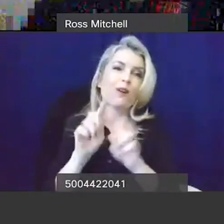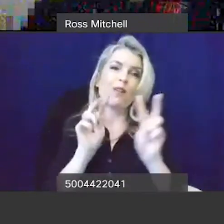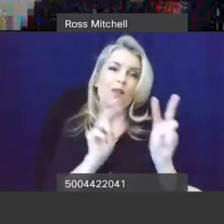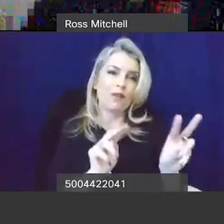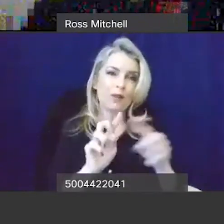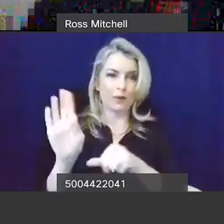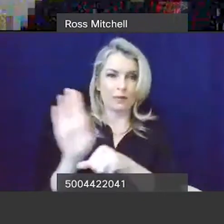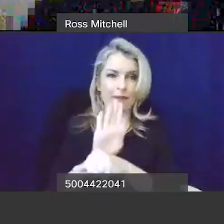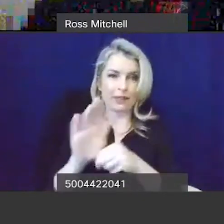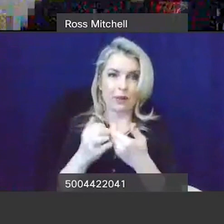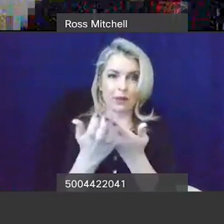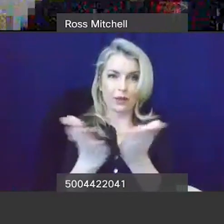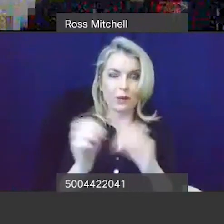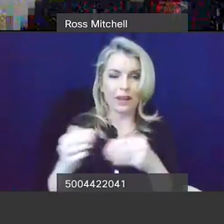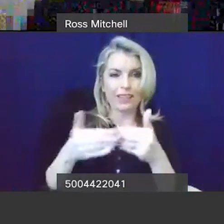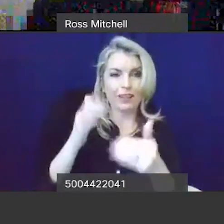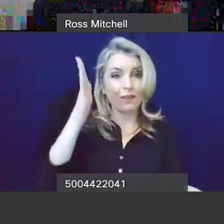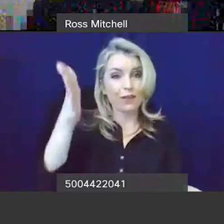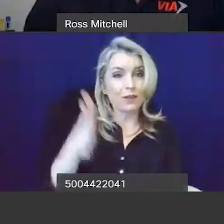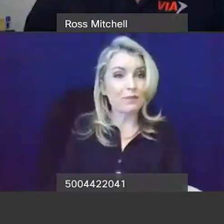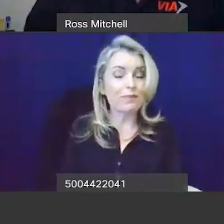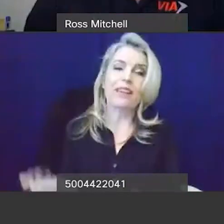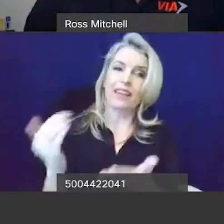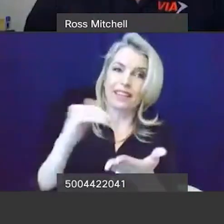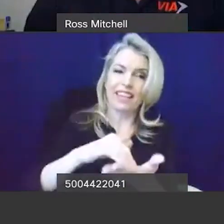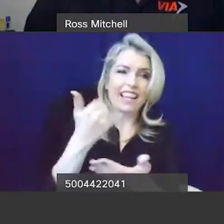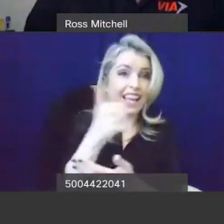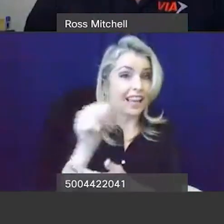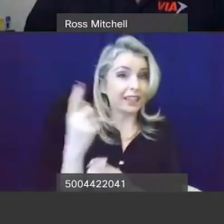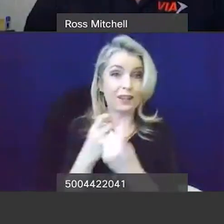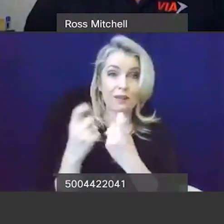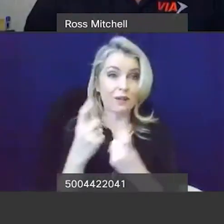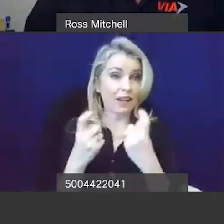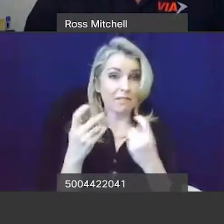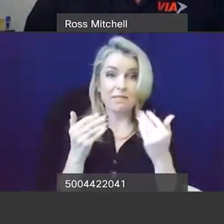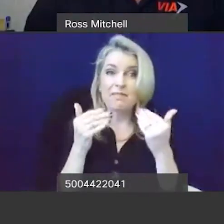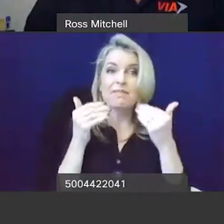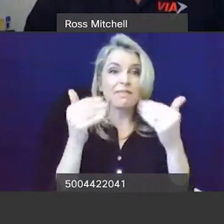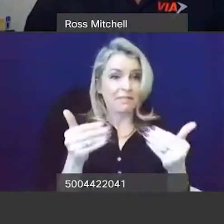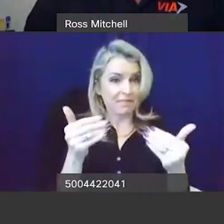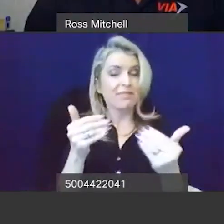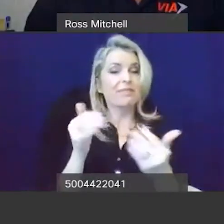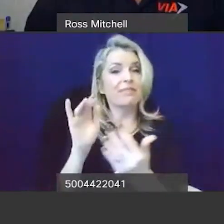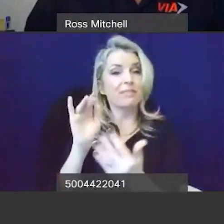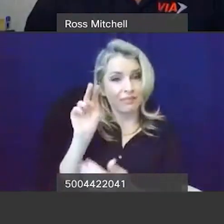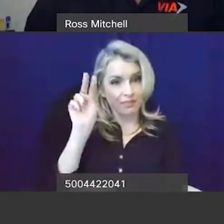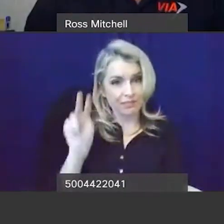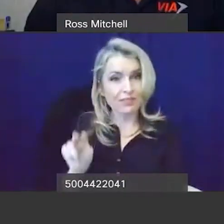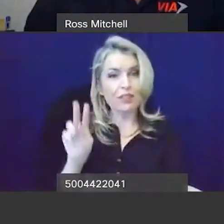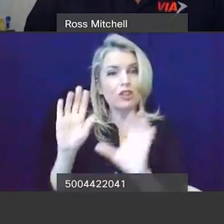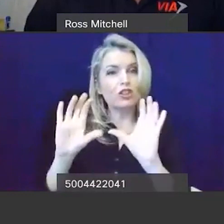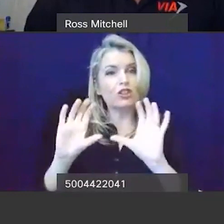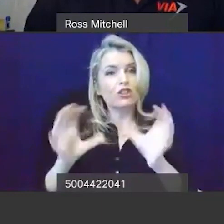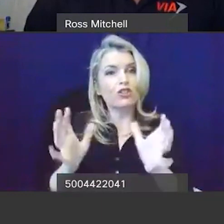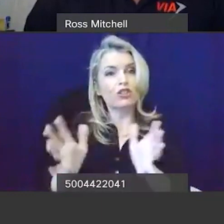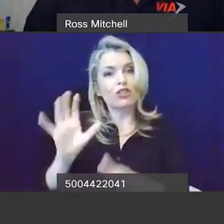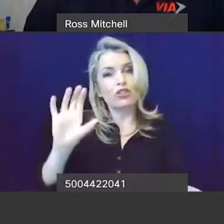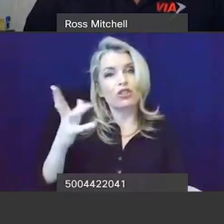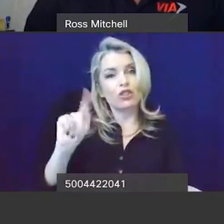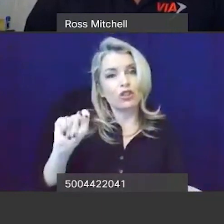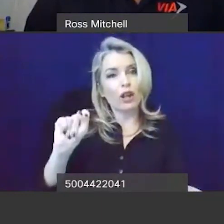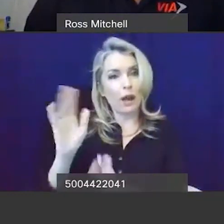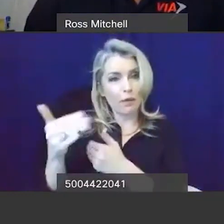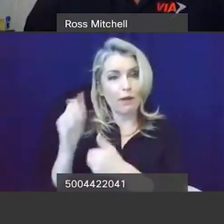with you in the near future. Again, if you have any questions for the members of our panel, please check the chat box for our